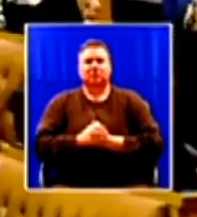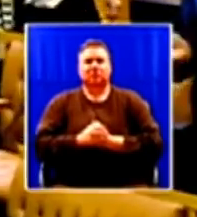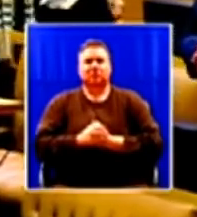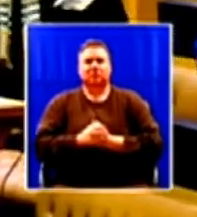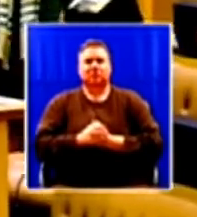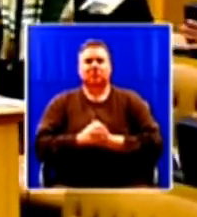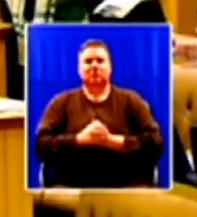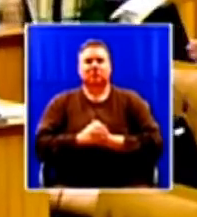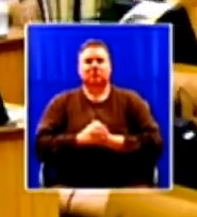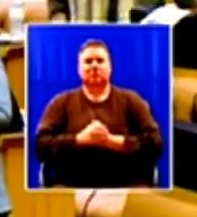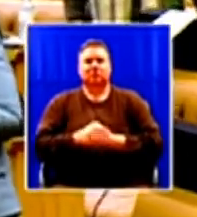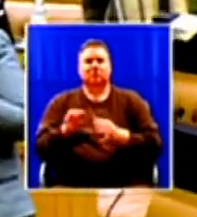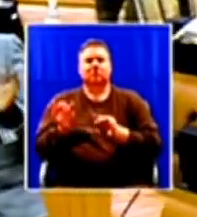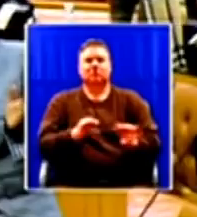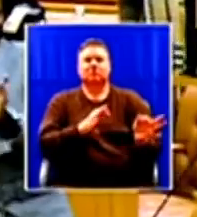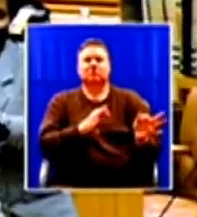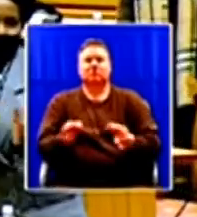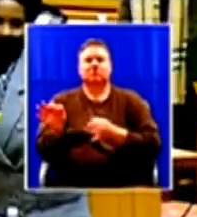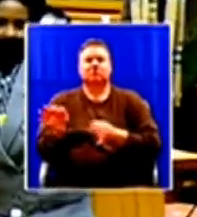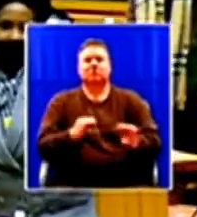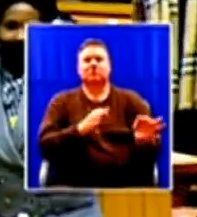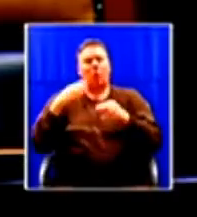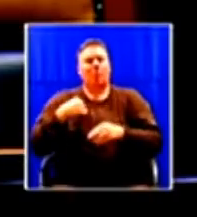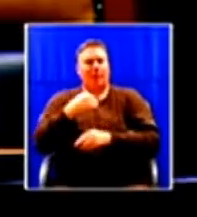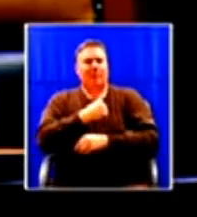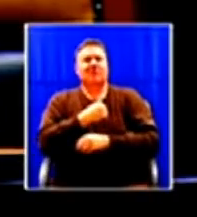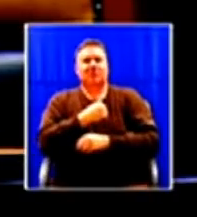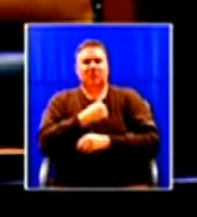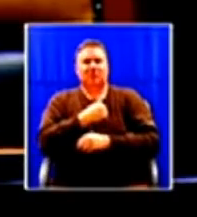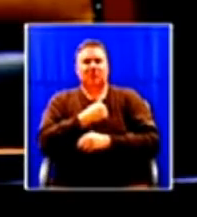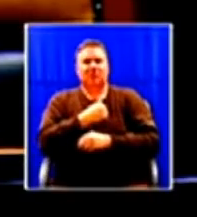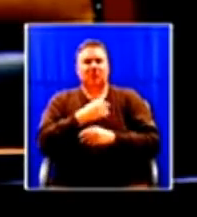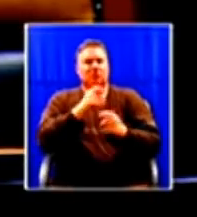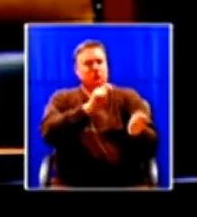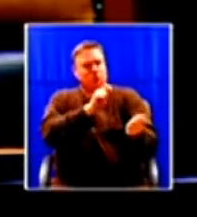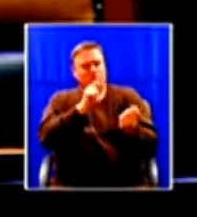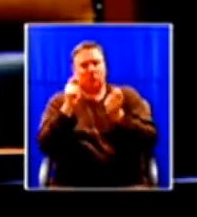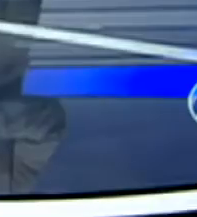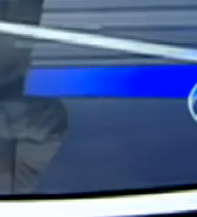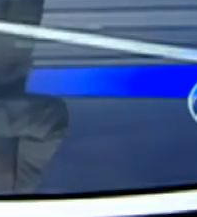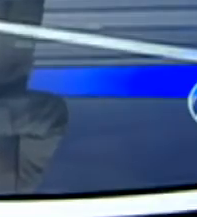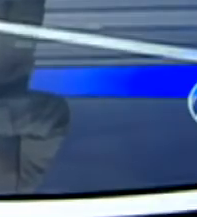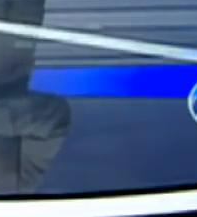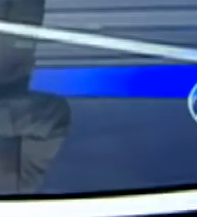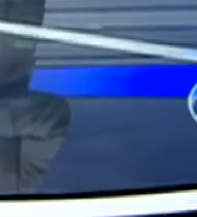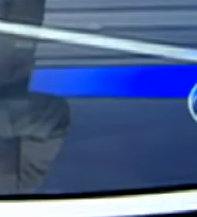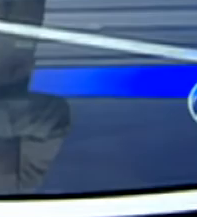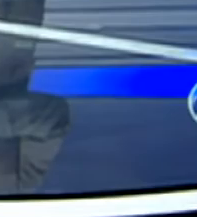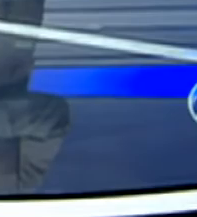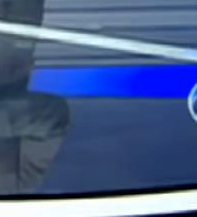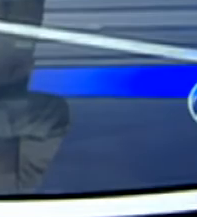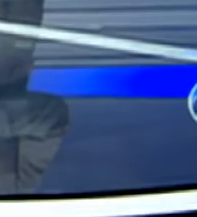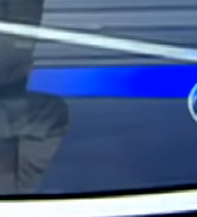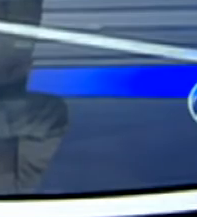a number of issues or dynamics happening in Parliament. What do you make of the